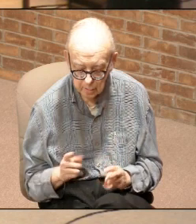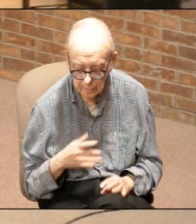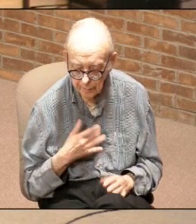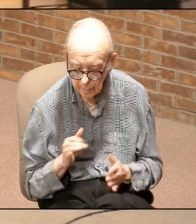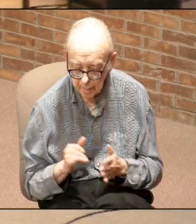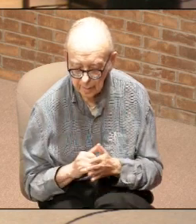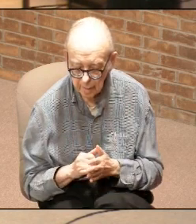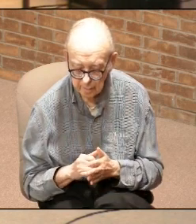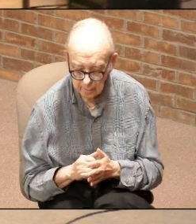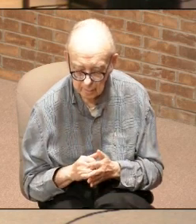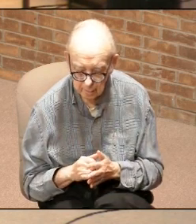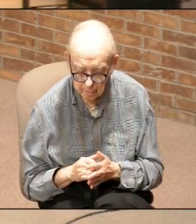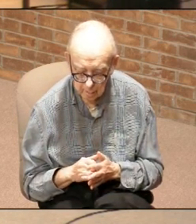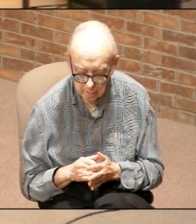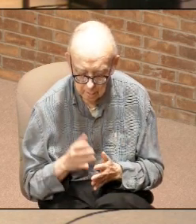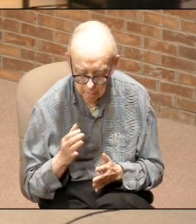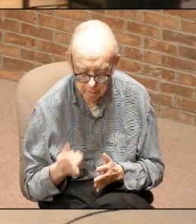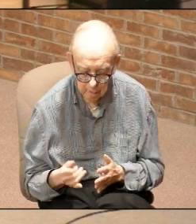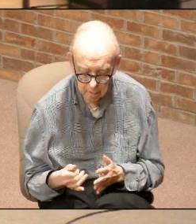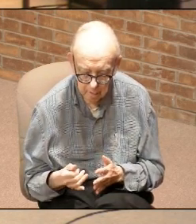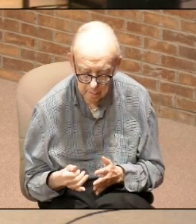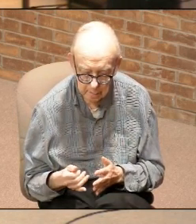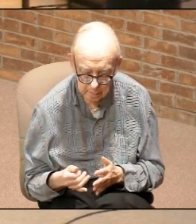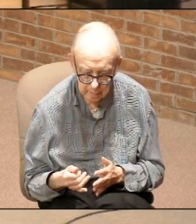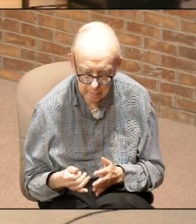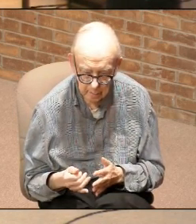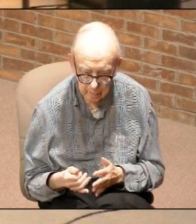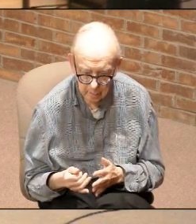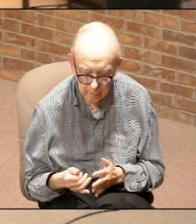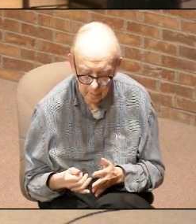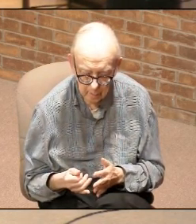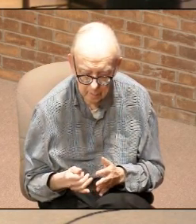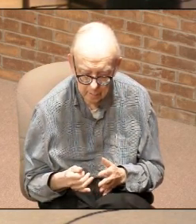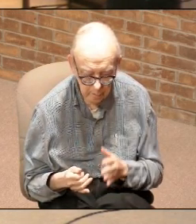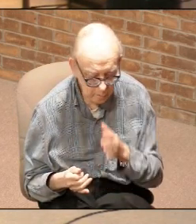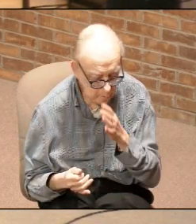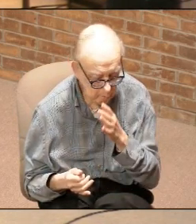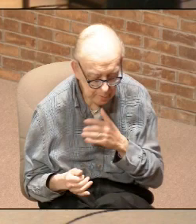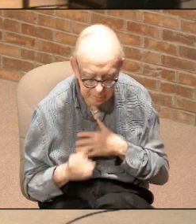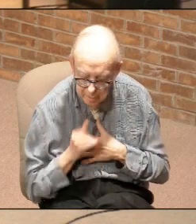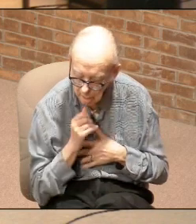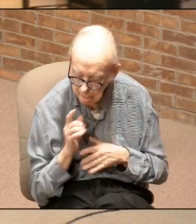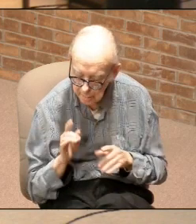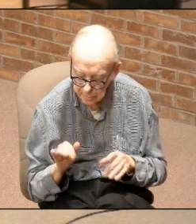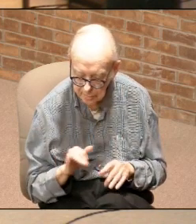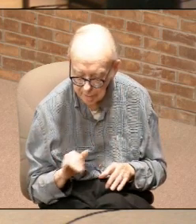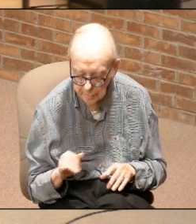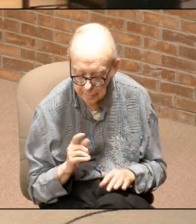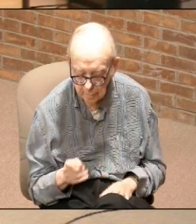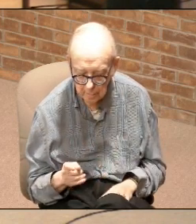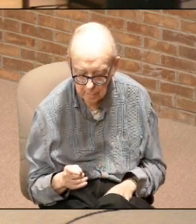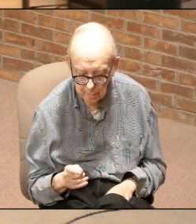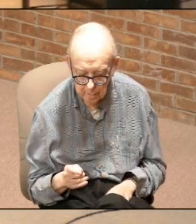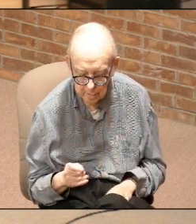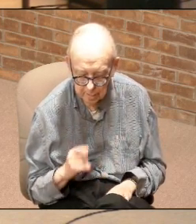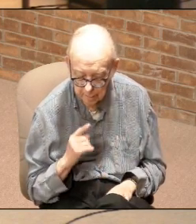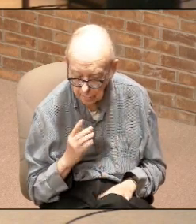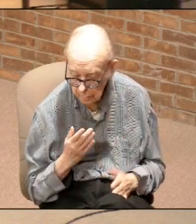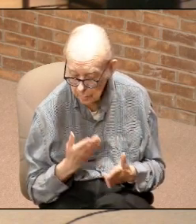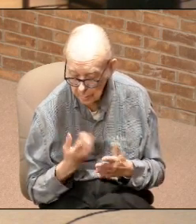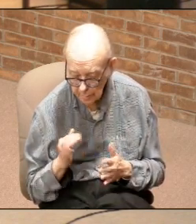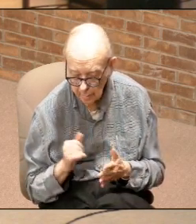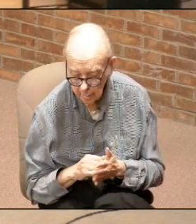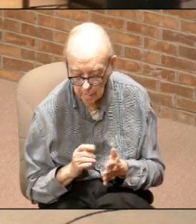feel just because she's not like you you feel you're too good for that